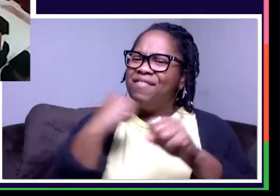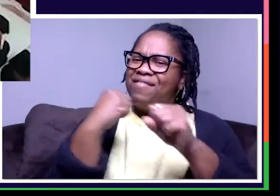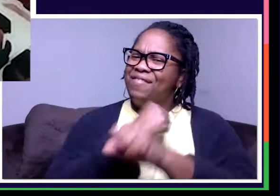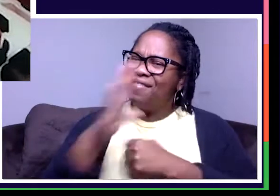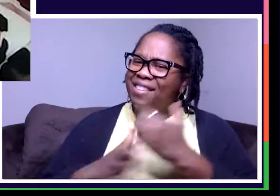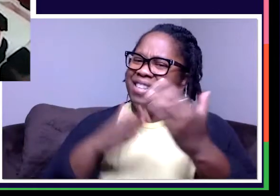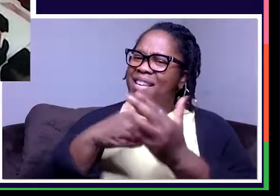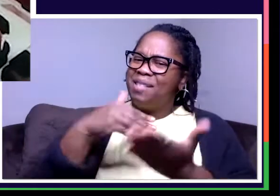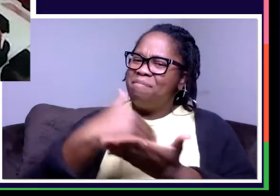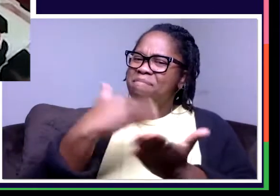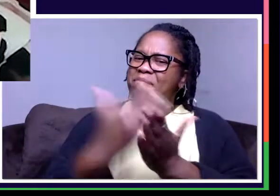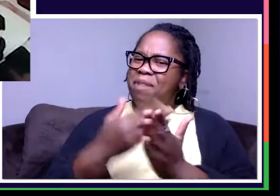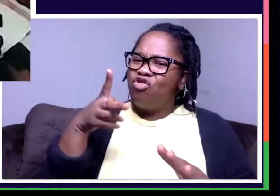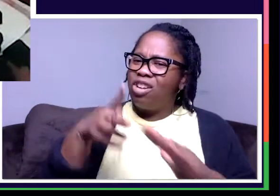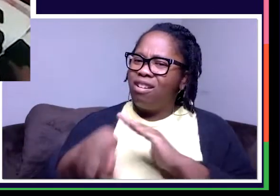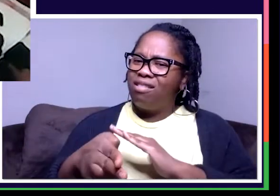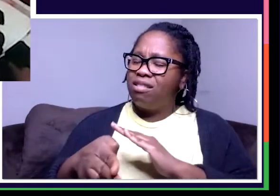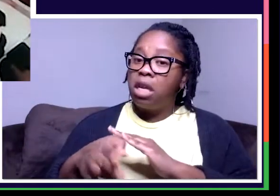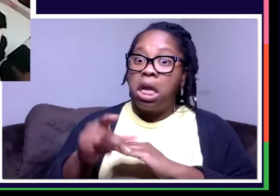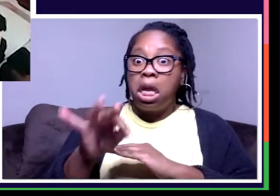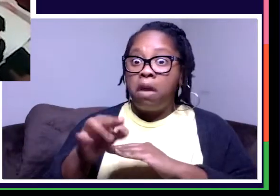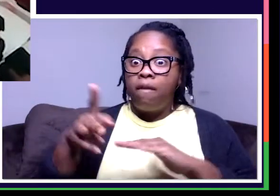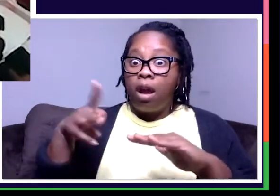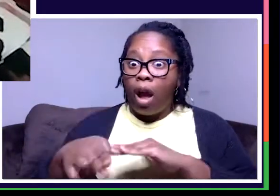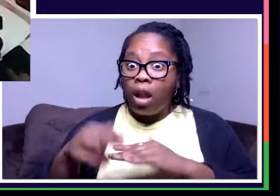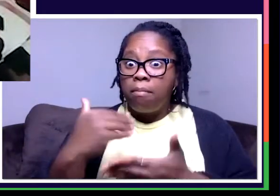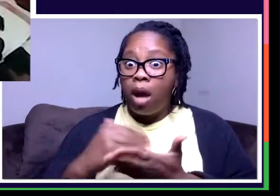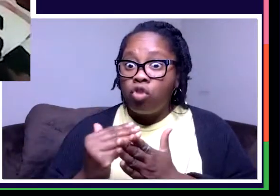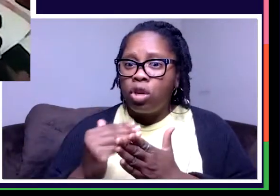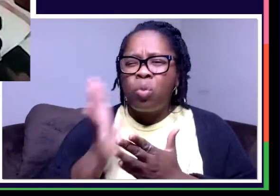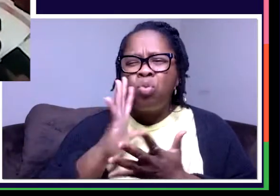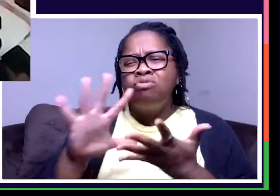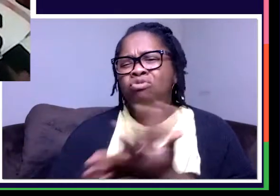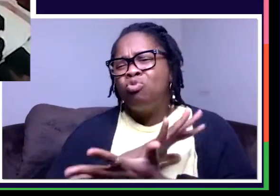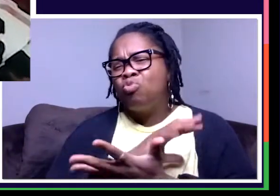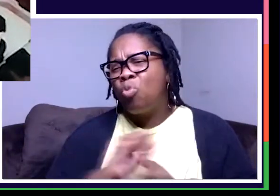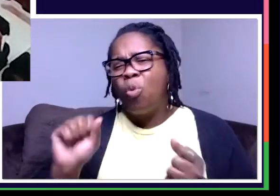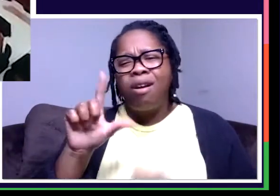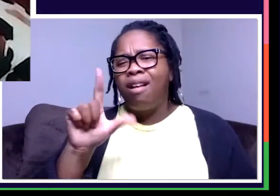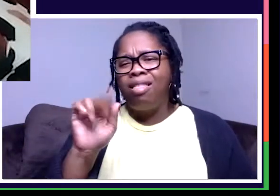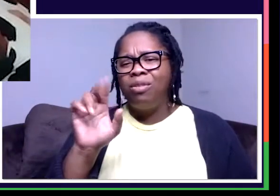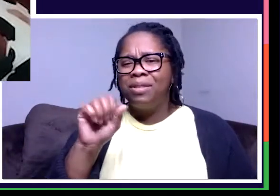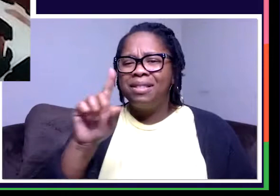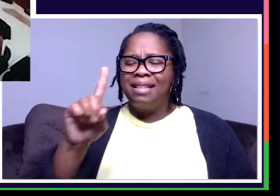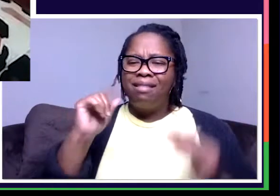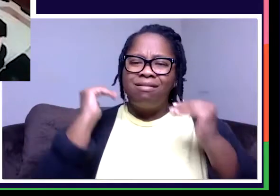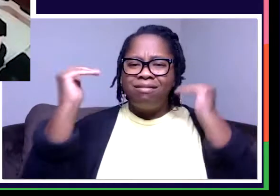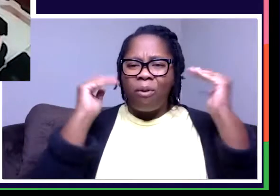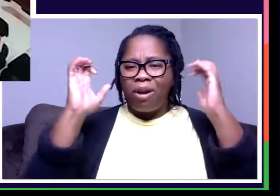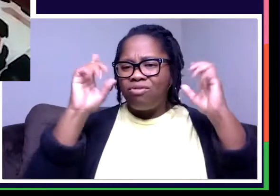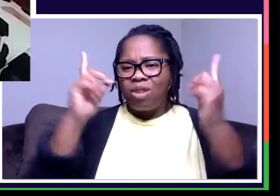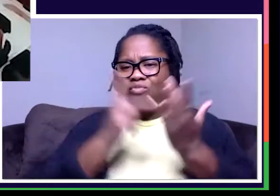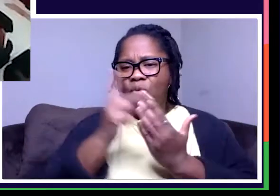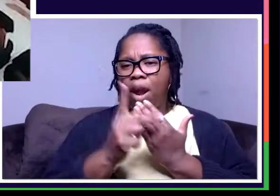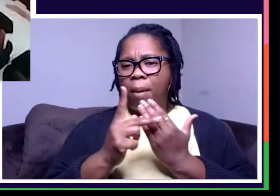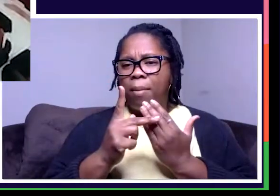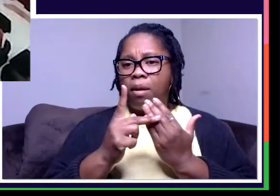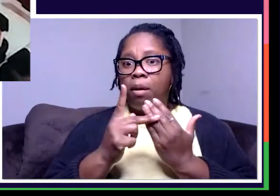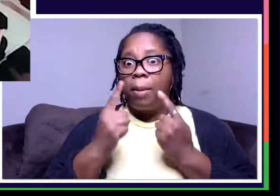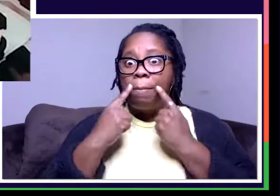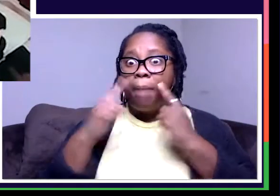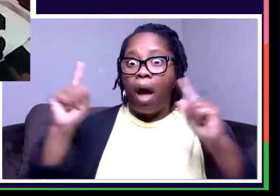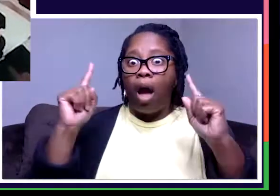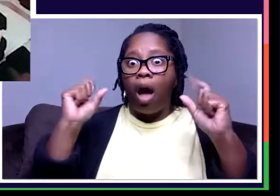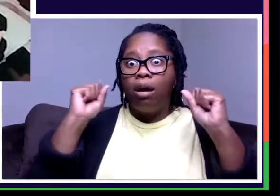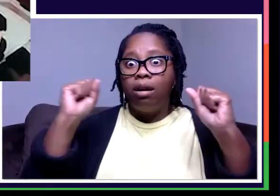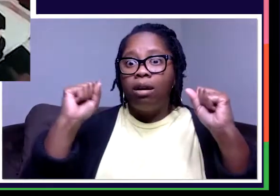by side against budget cuts that would have decimated the LAUSD adult education program. And now